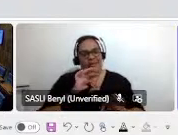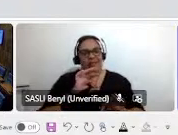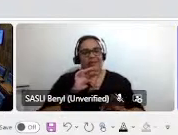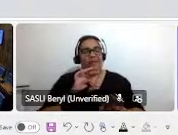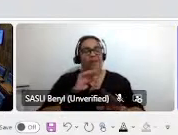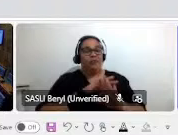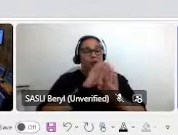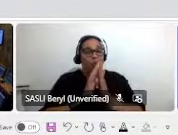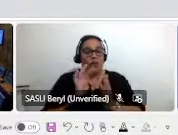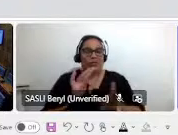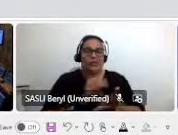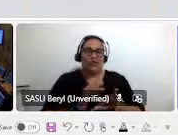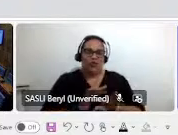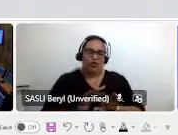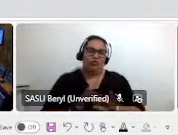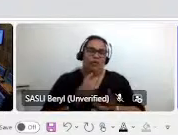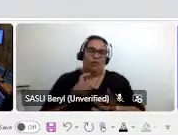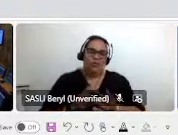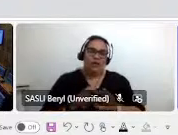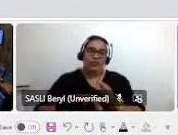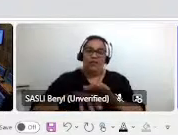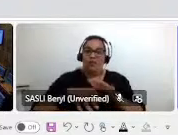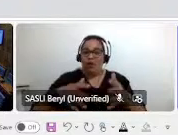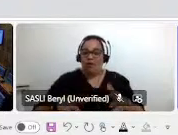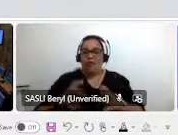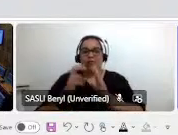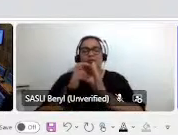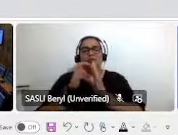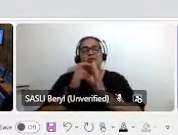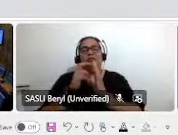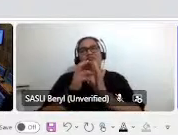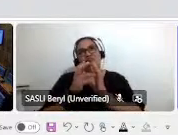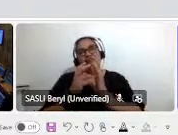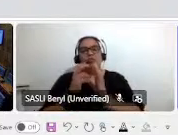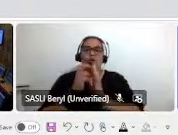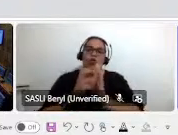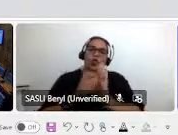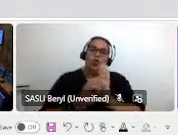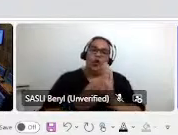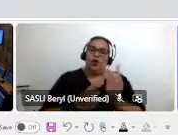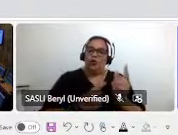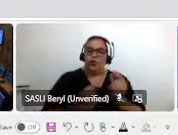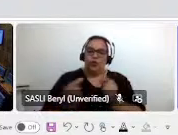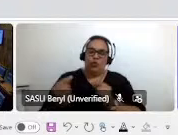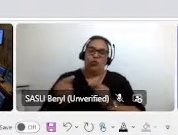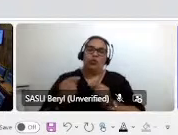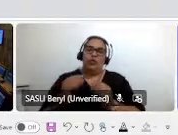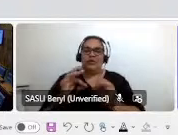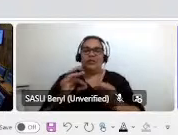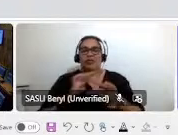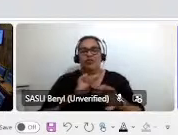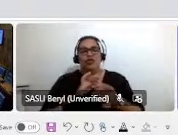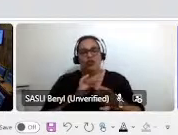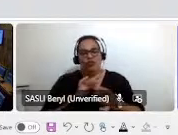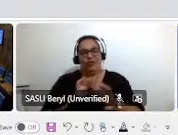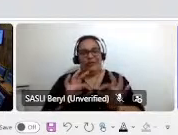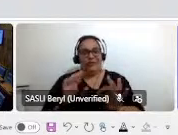entire situation of the province that we can regularize that relationship